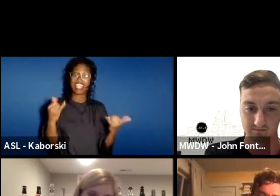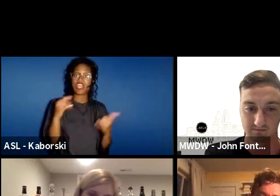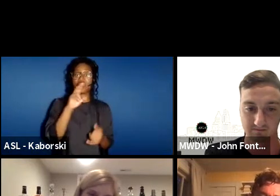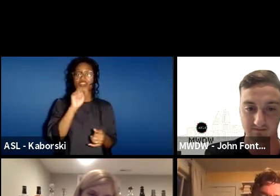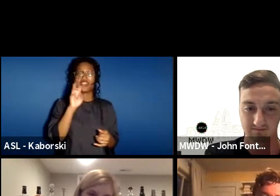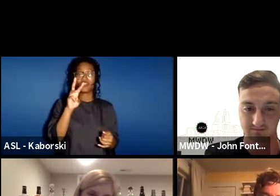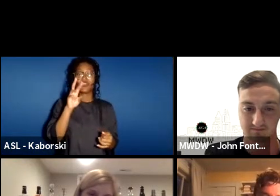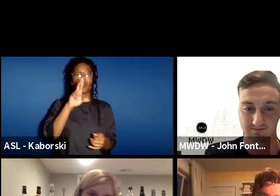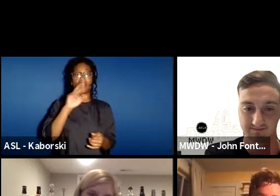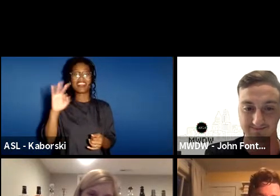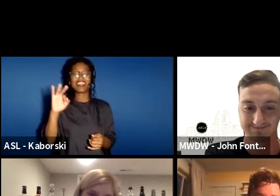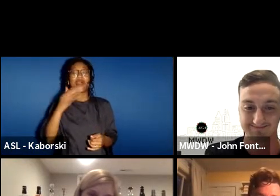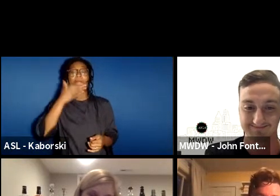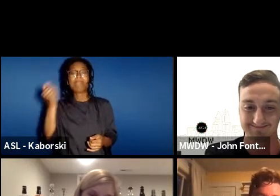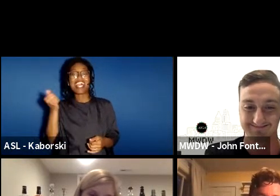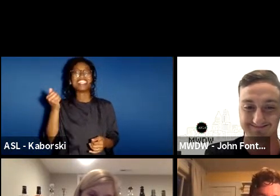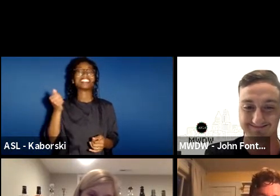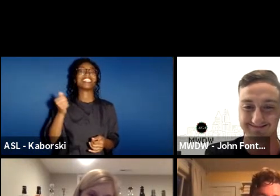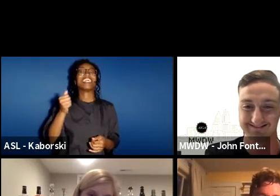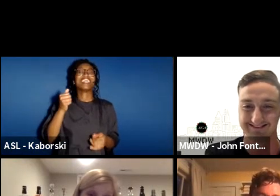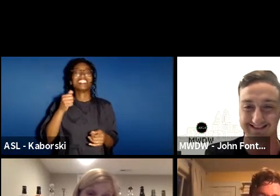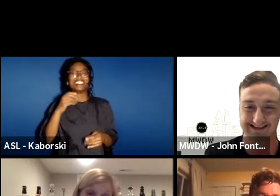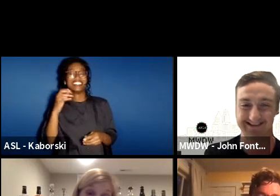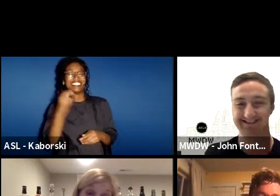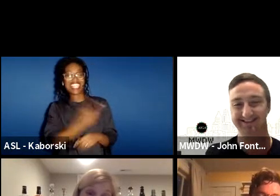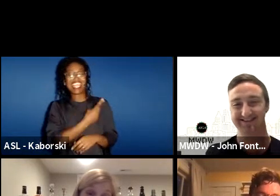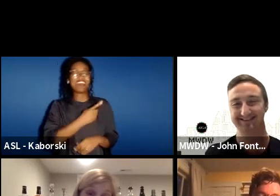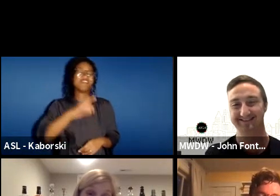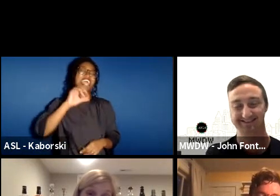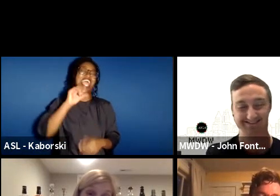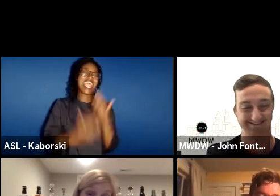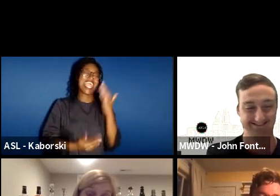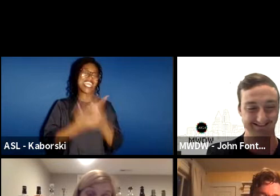the best damn hand jam in the land.